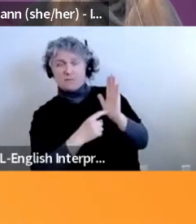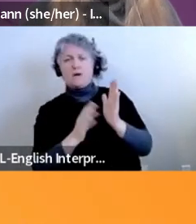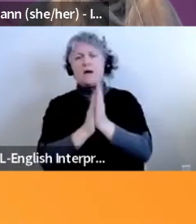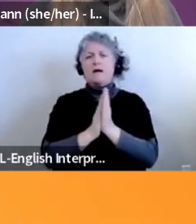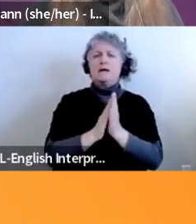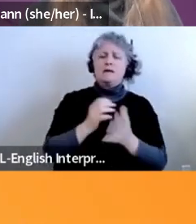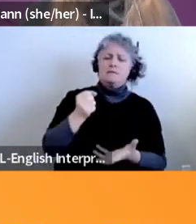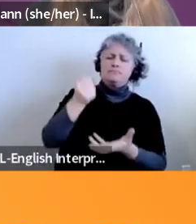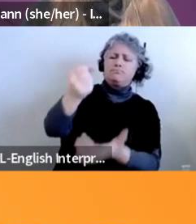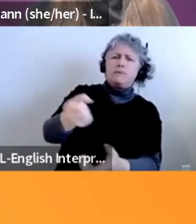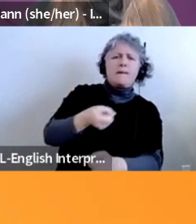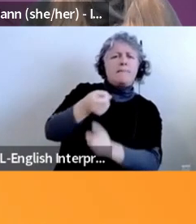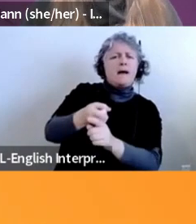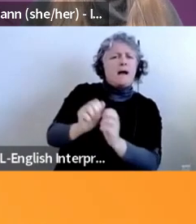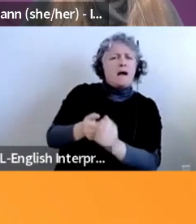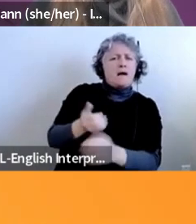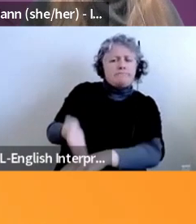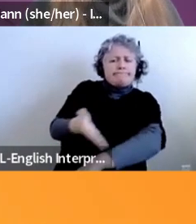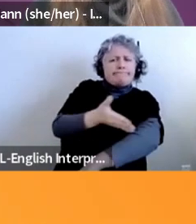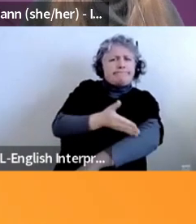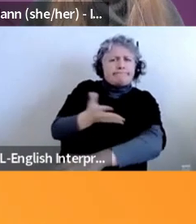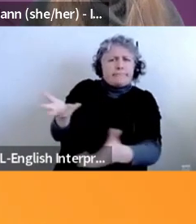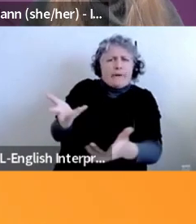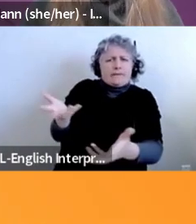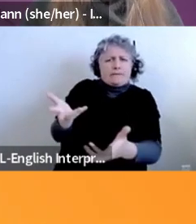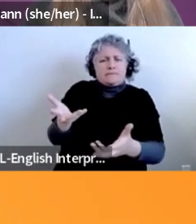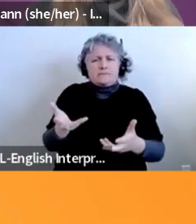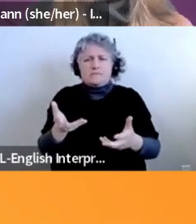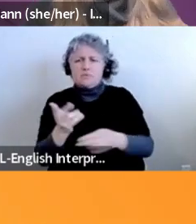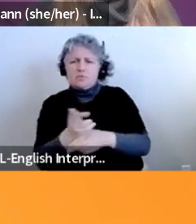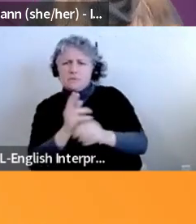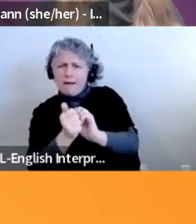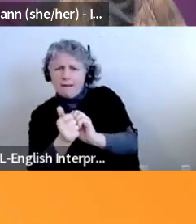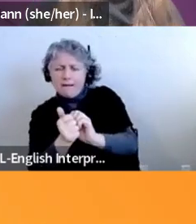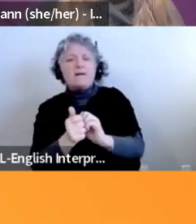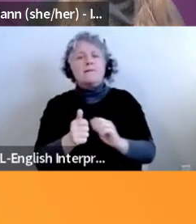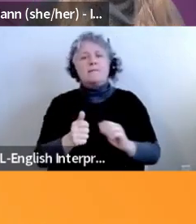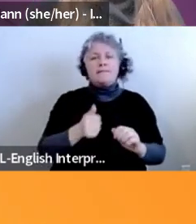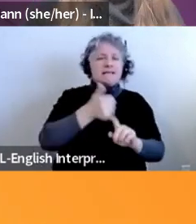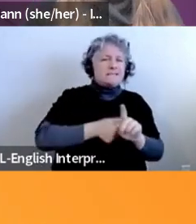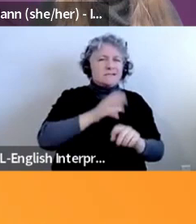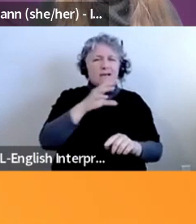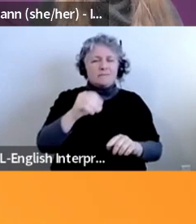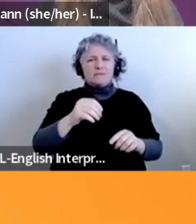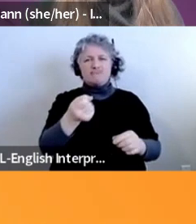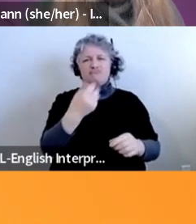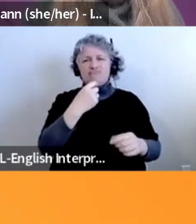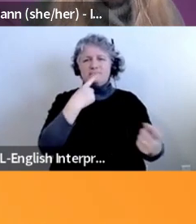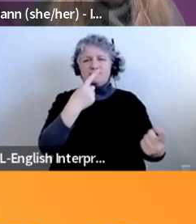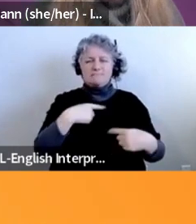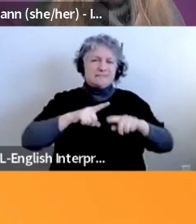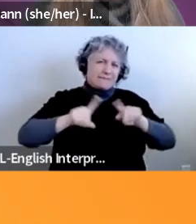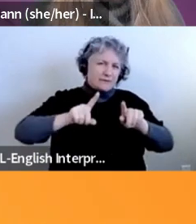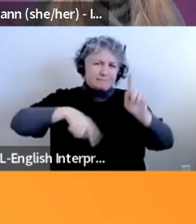seed funding grant will have on your business. And of course, the impact will look different from company to company, depending on the stage